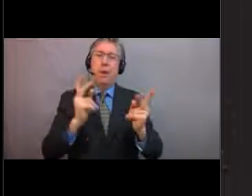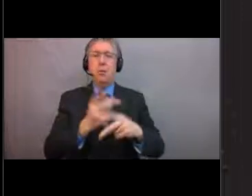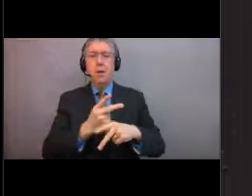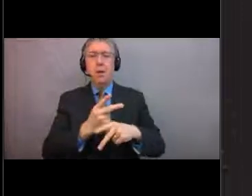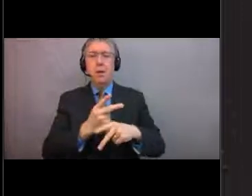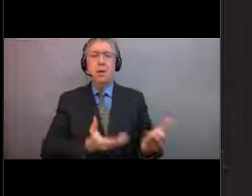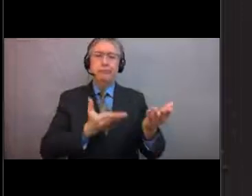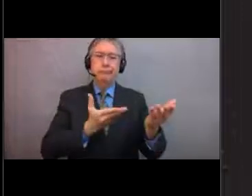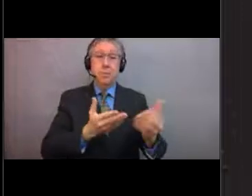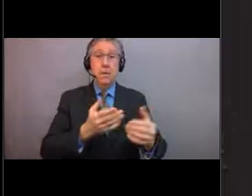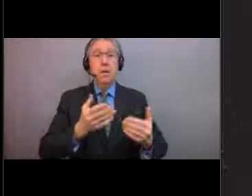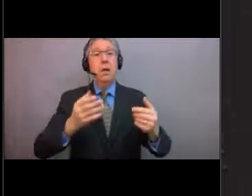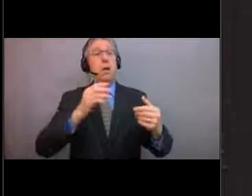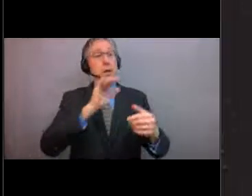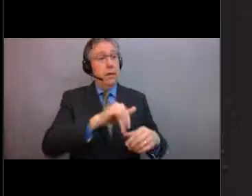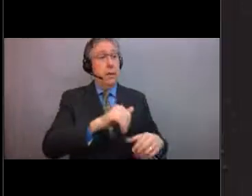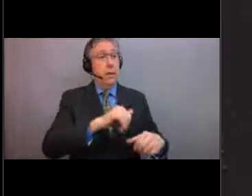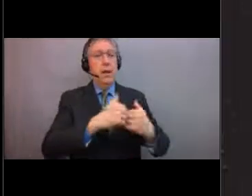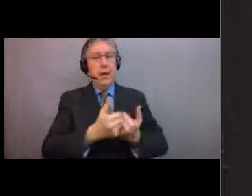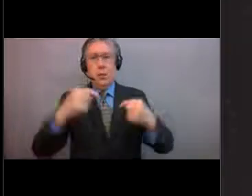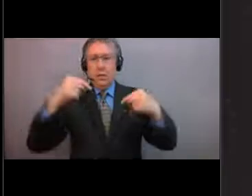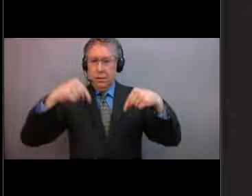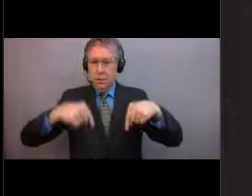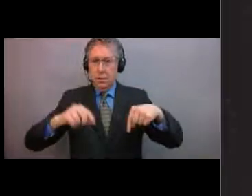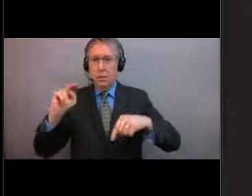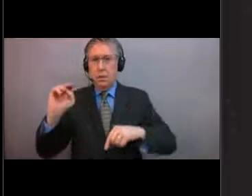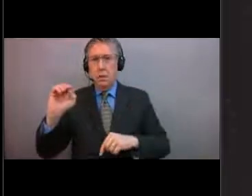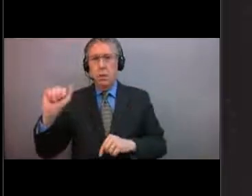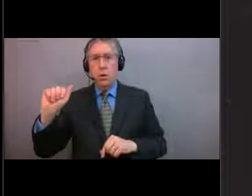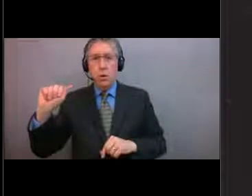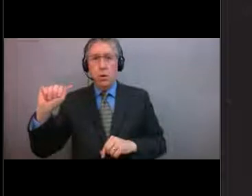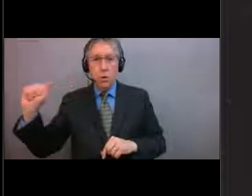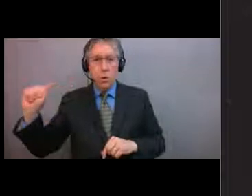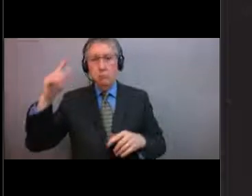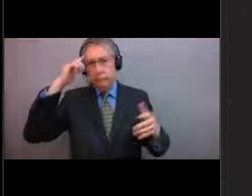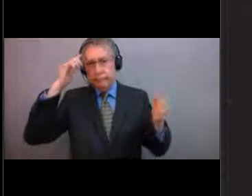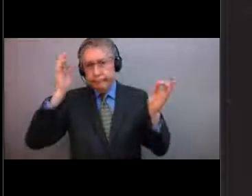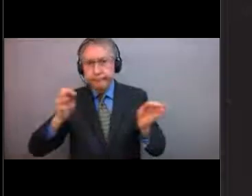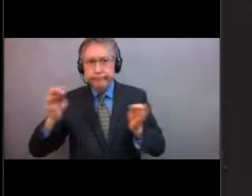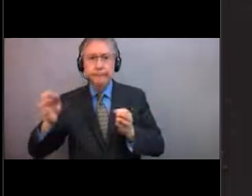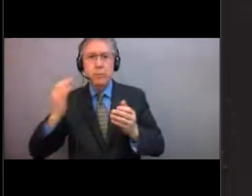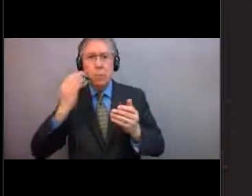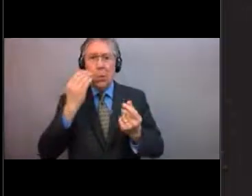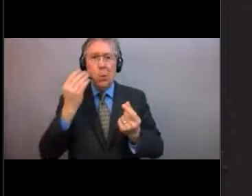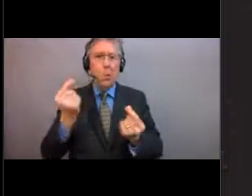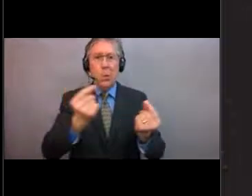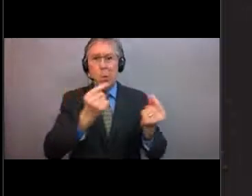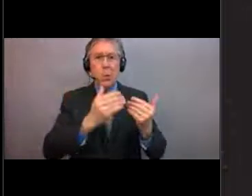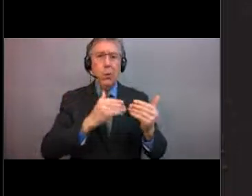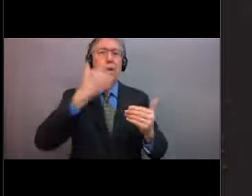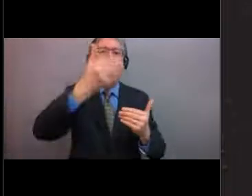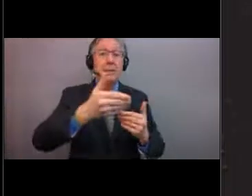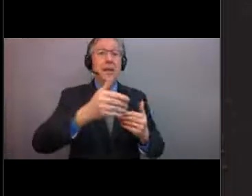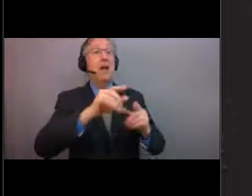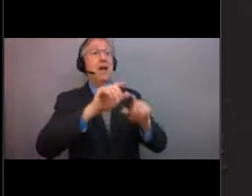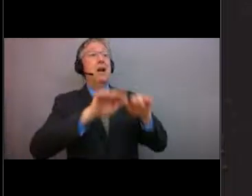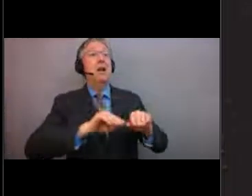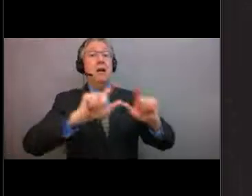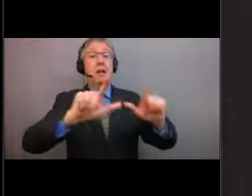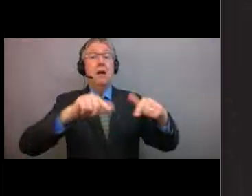beyond. These papers also reflect the reality that they have been reviewed by